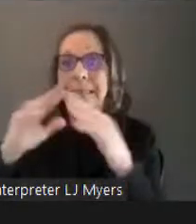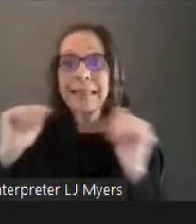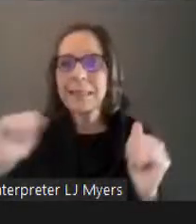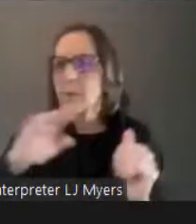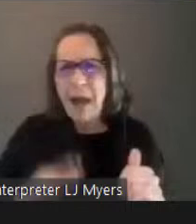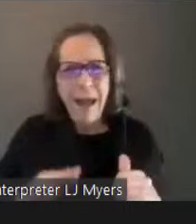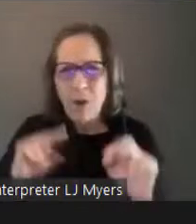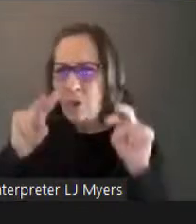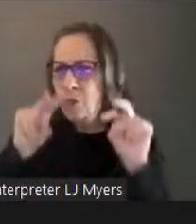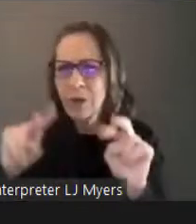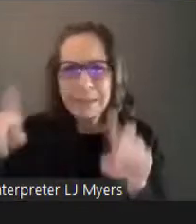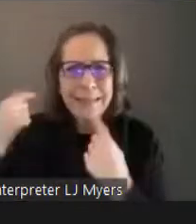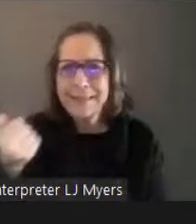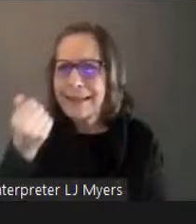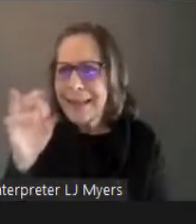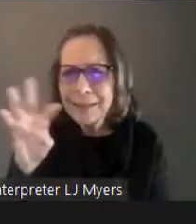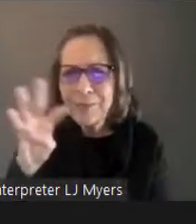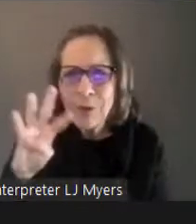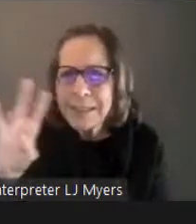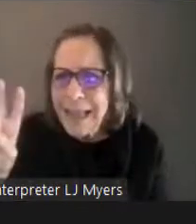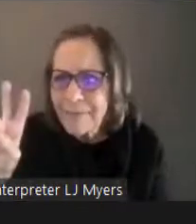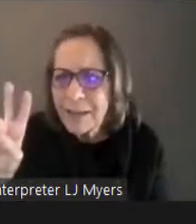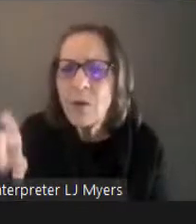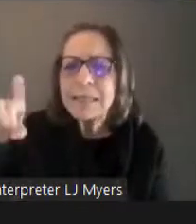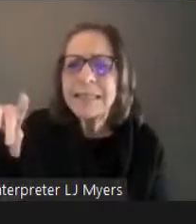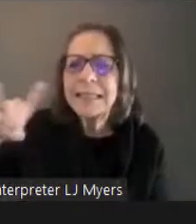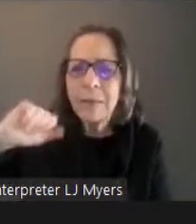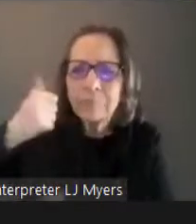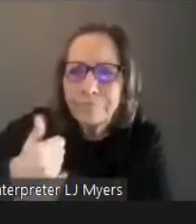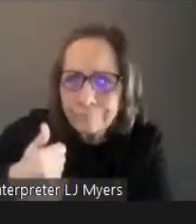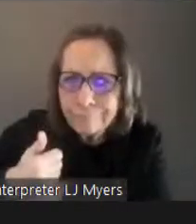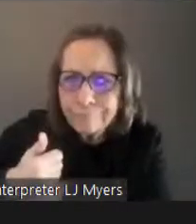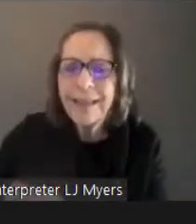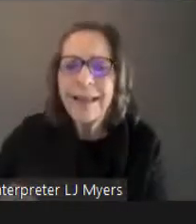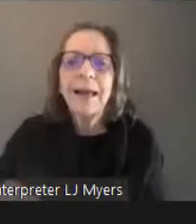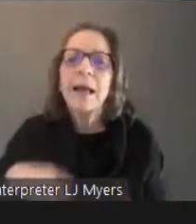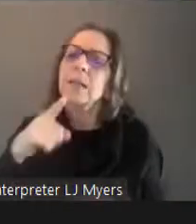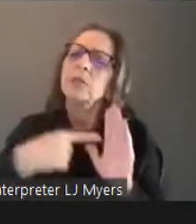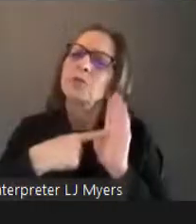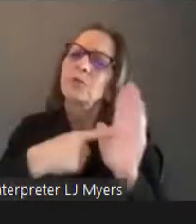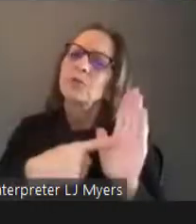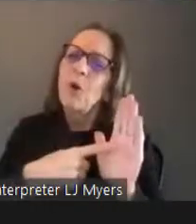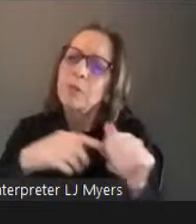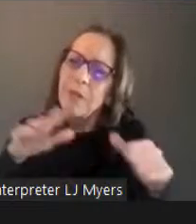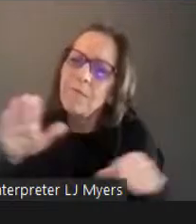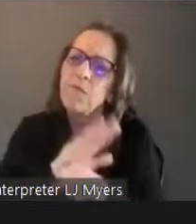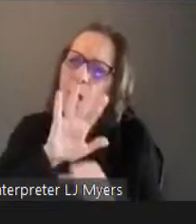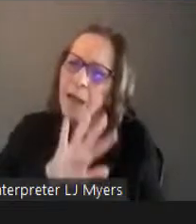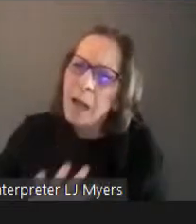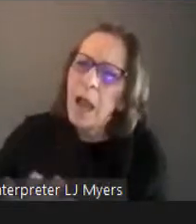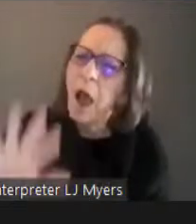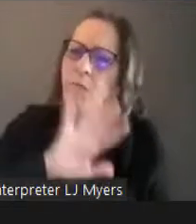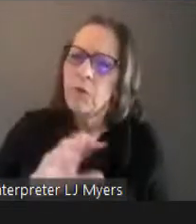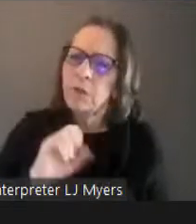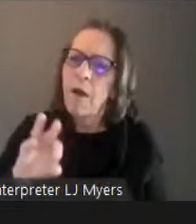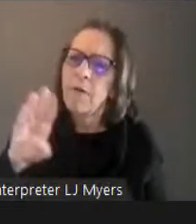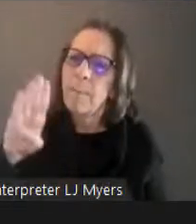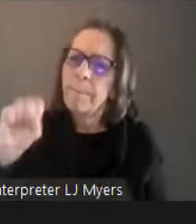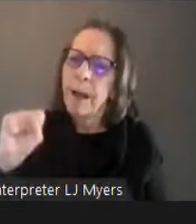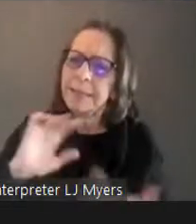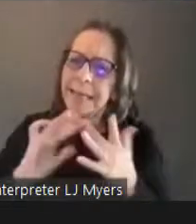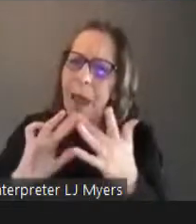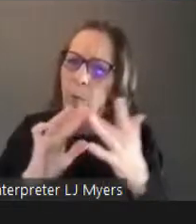haven't really since 1947 when CTA was formed. It demonstrates the full coverage of the bus network.